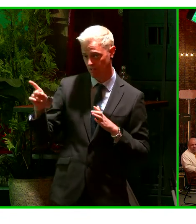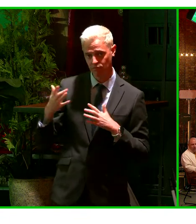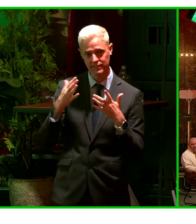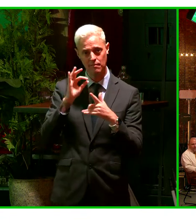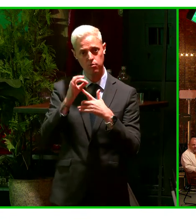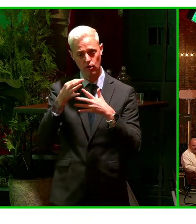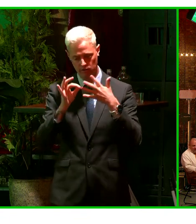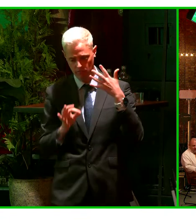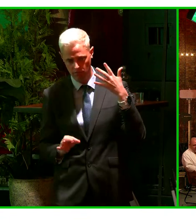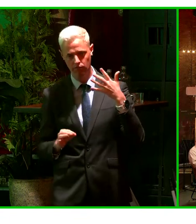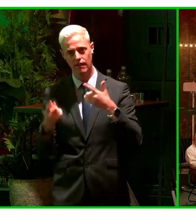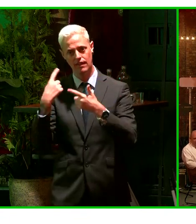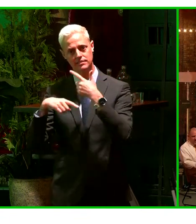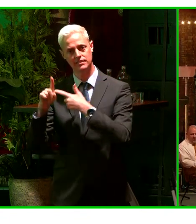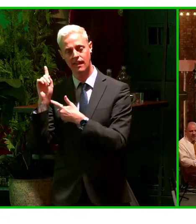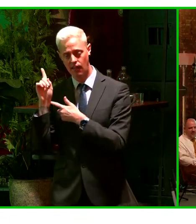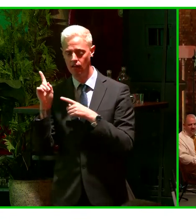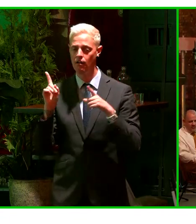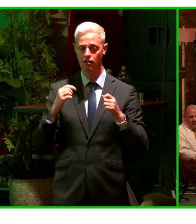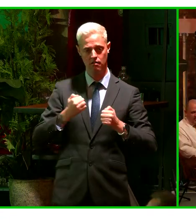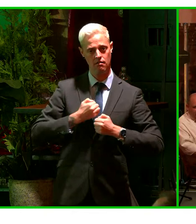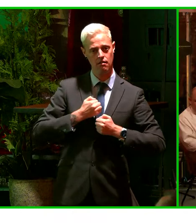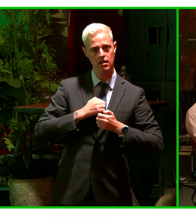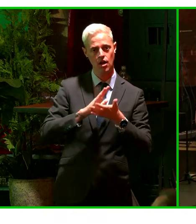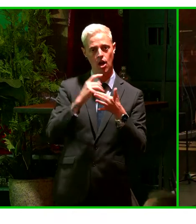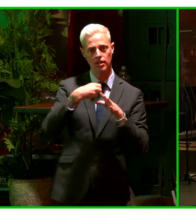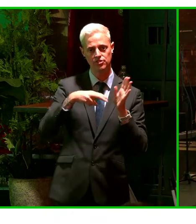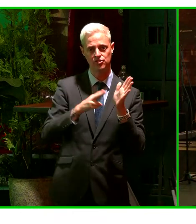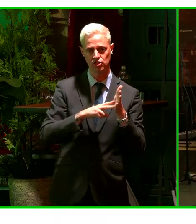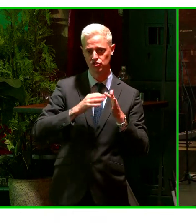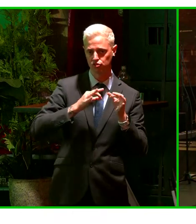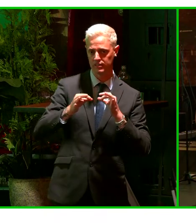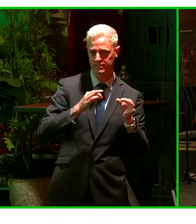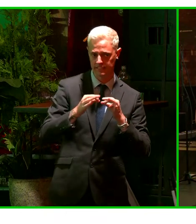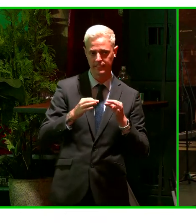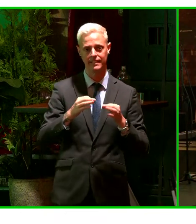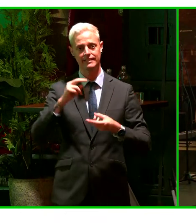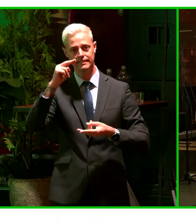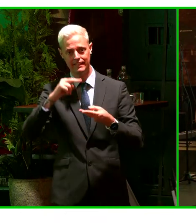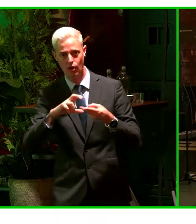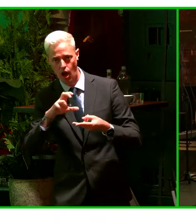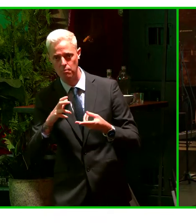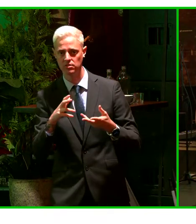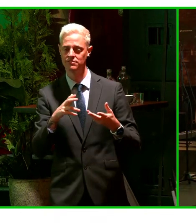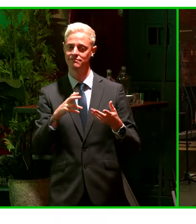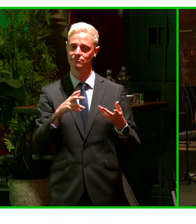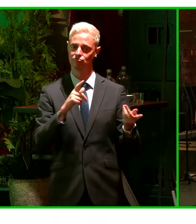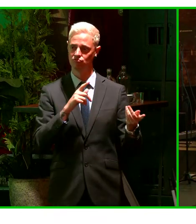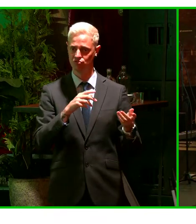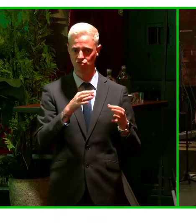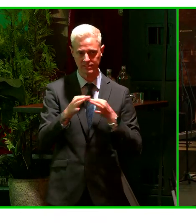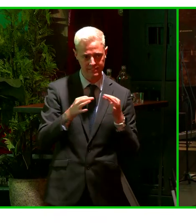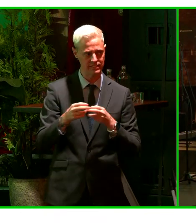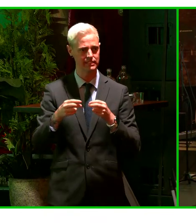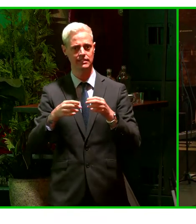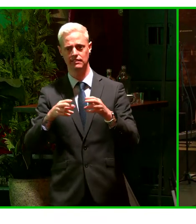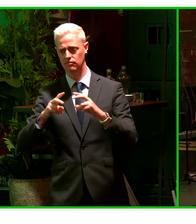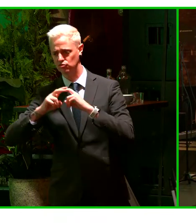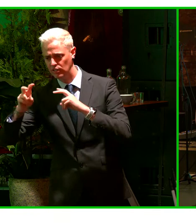year. We've also got a hydrogen strategy, an industrial decarbonisation strategy, a decarbonisation of transport strategy. So there